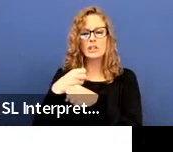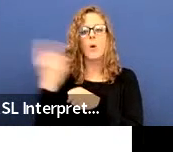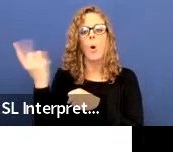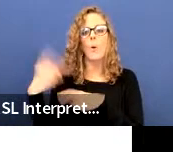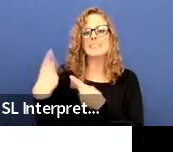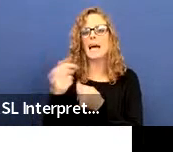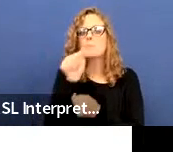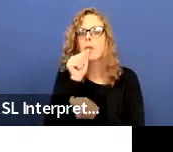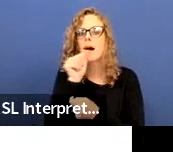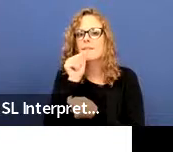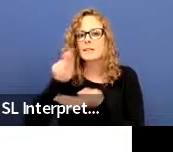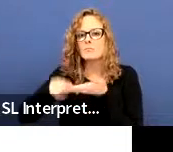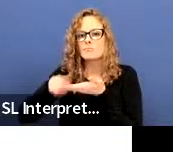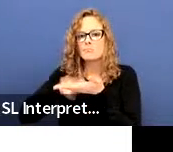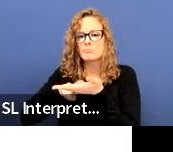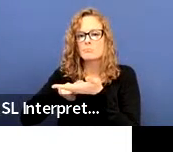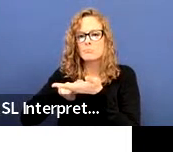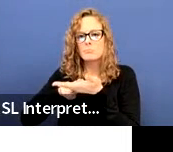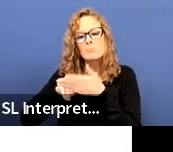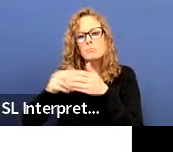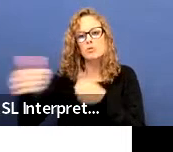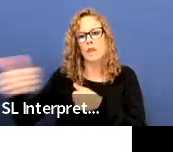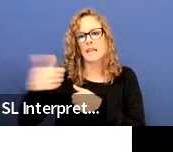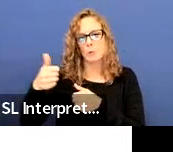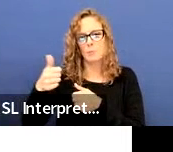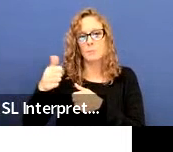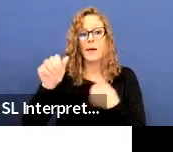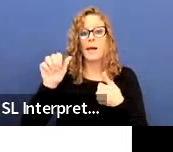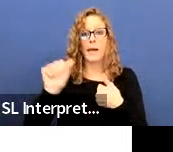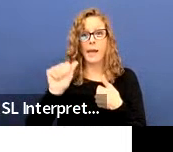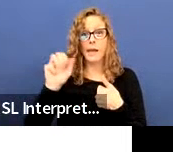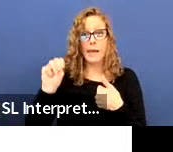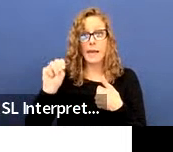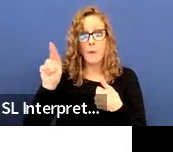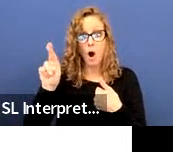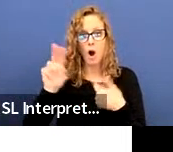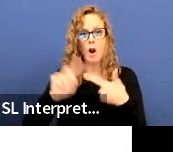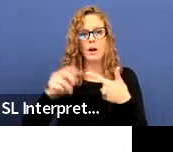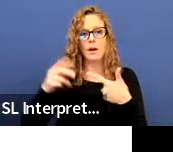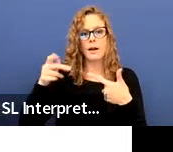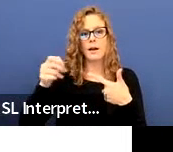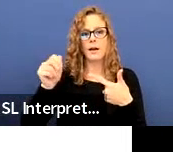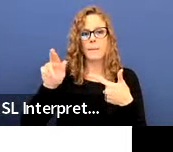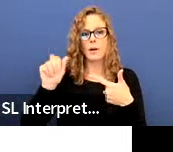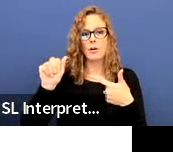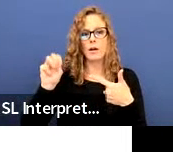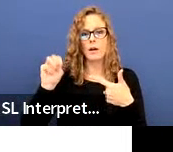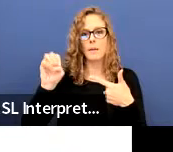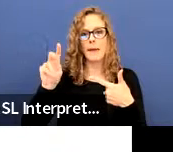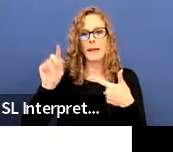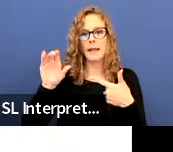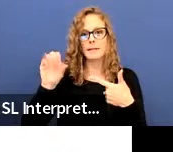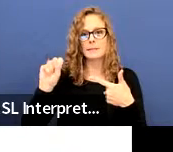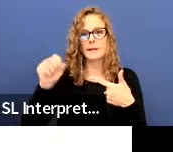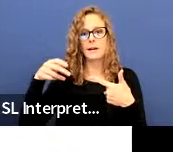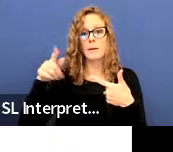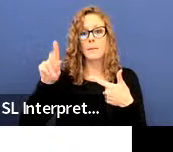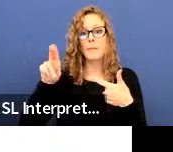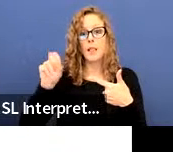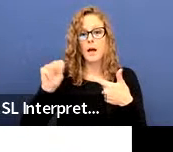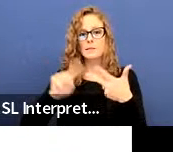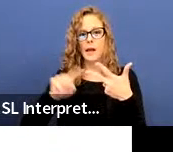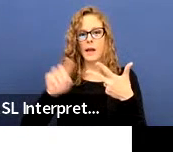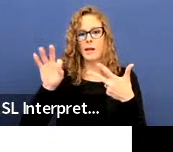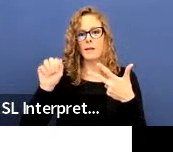So we had AMR, and then Paramedics Plus and Falck. And they've all done